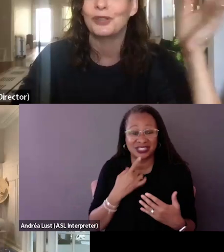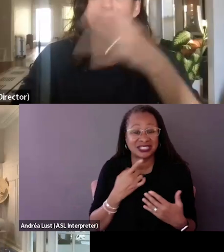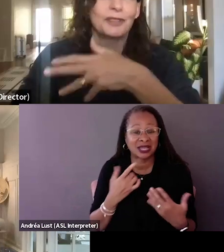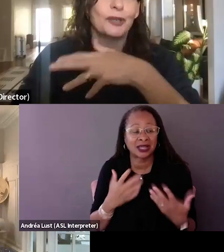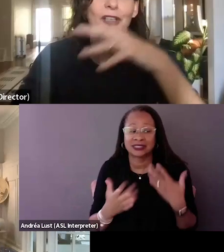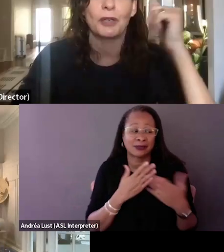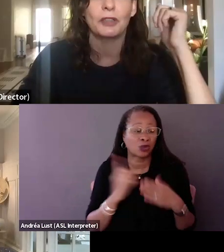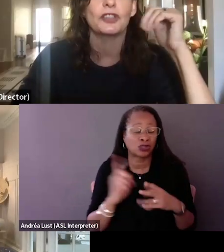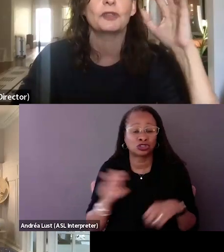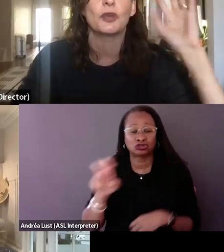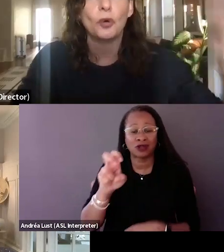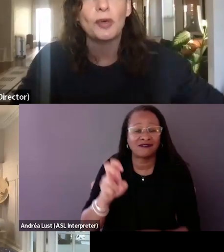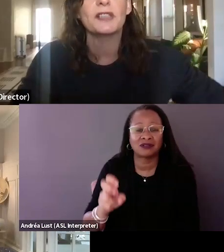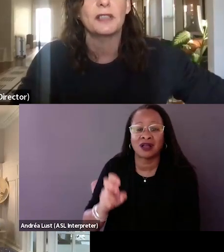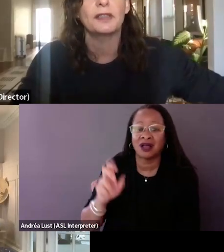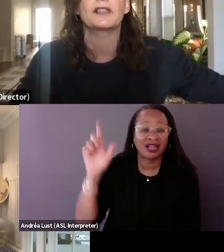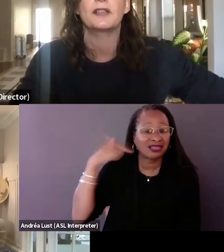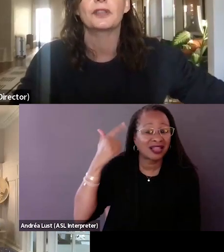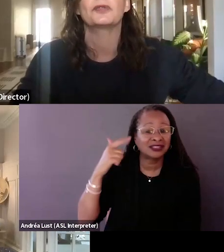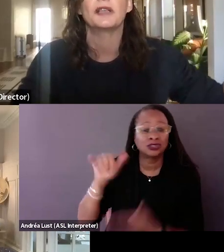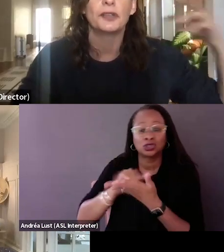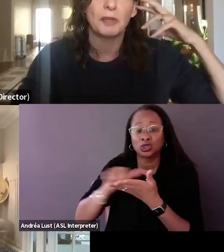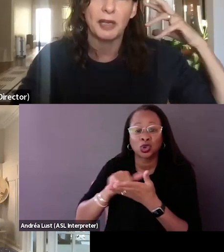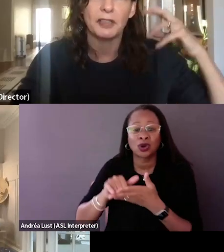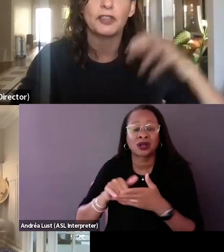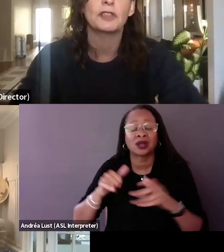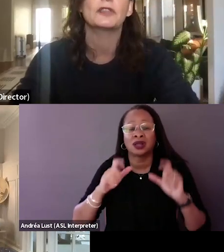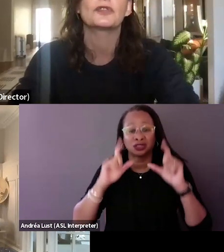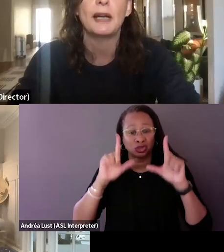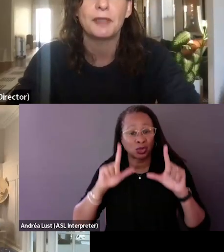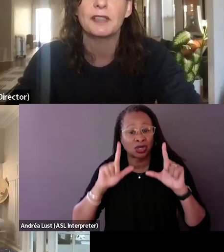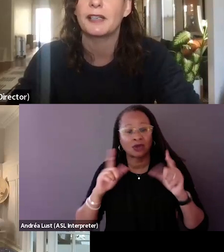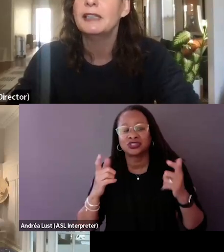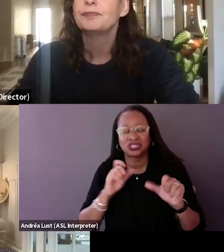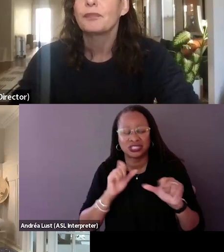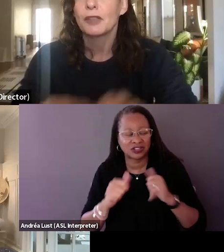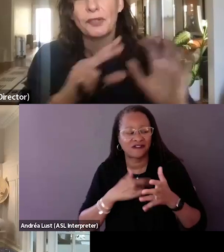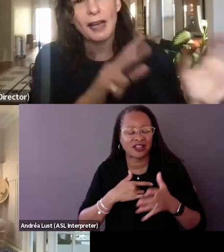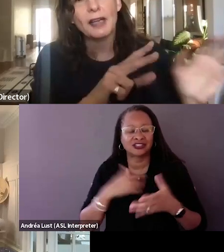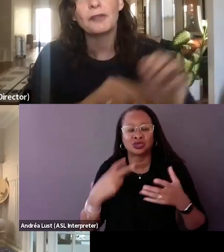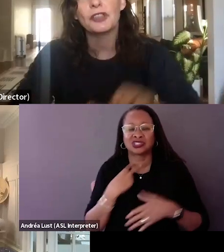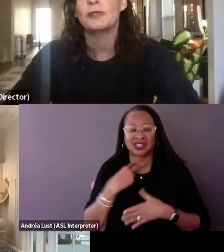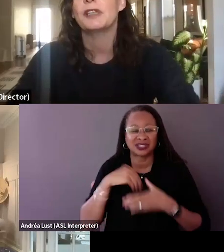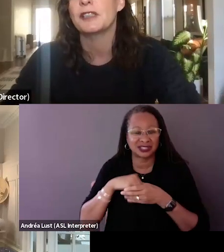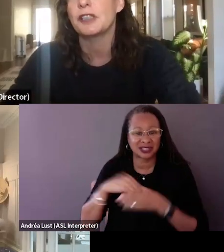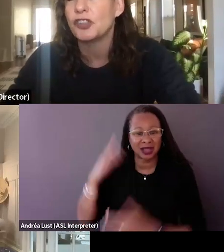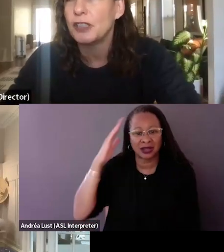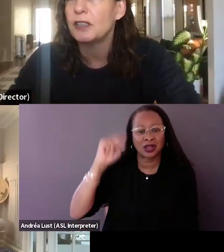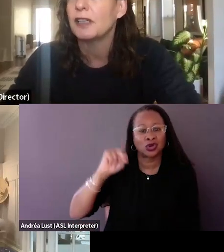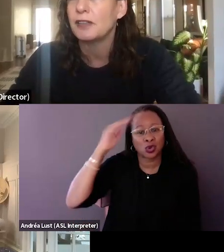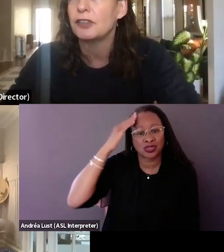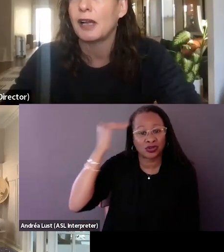New York, Tokyo, wherever, she was always still inside North Korea in her mind. She was still trapped inside. So that I was shooting with